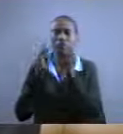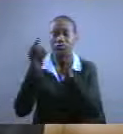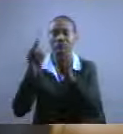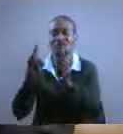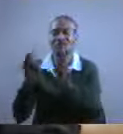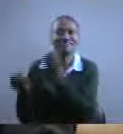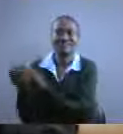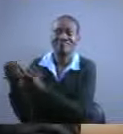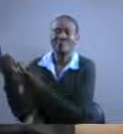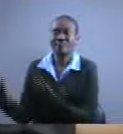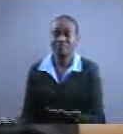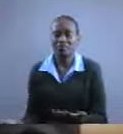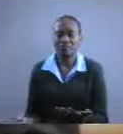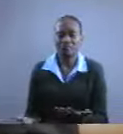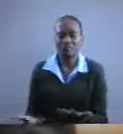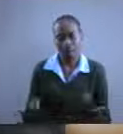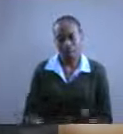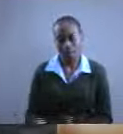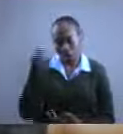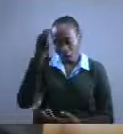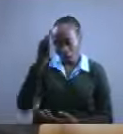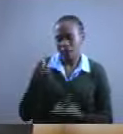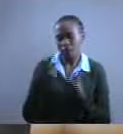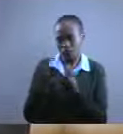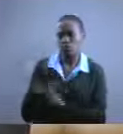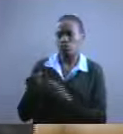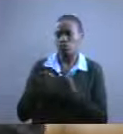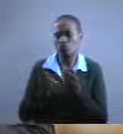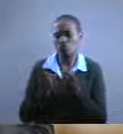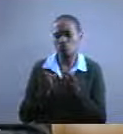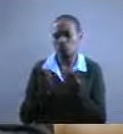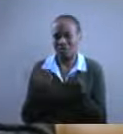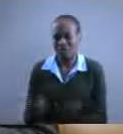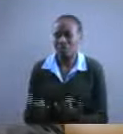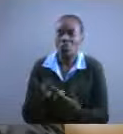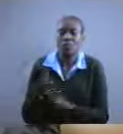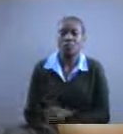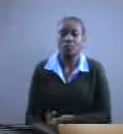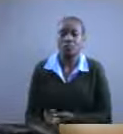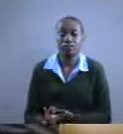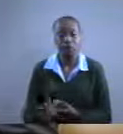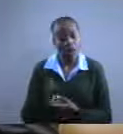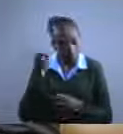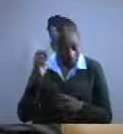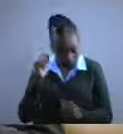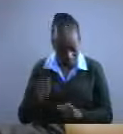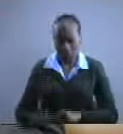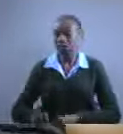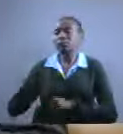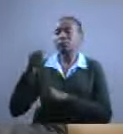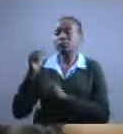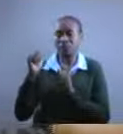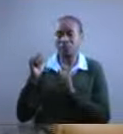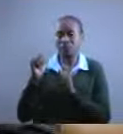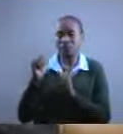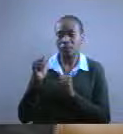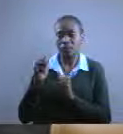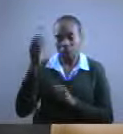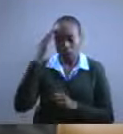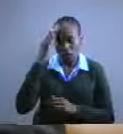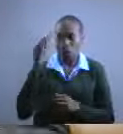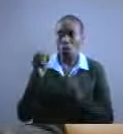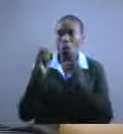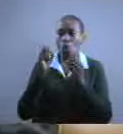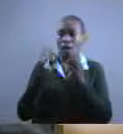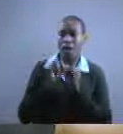confronted. What is it that government has indeed done? We recognize that education is a continuum that should start, as the NDP